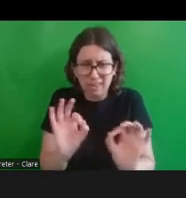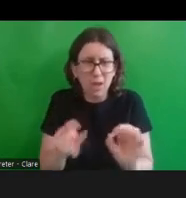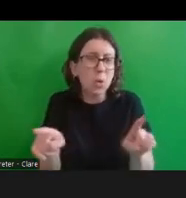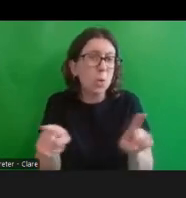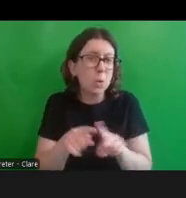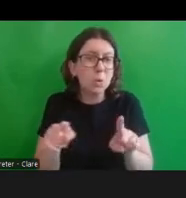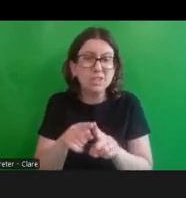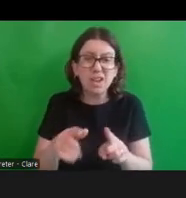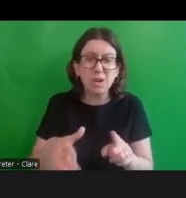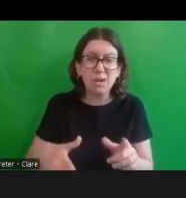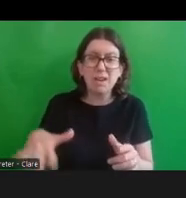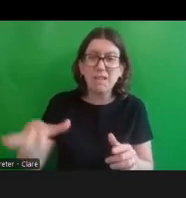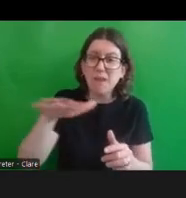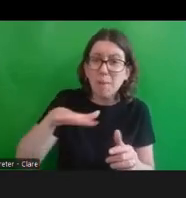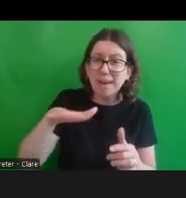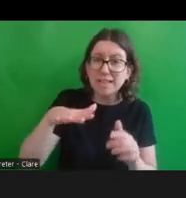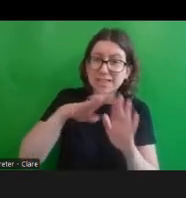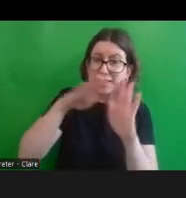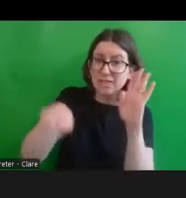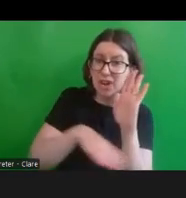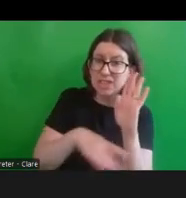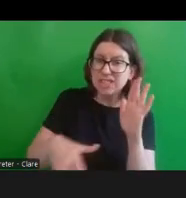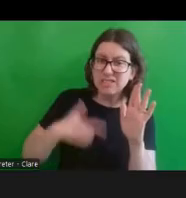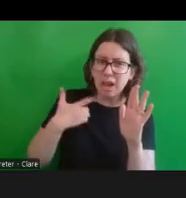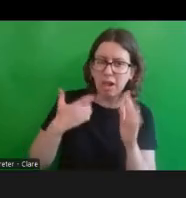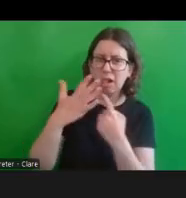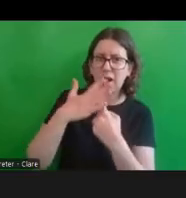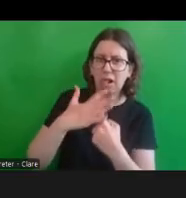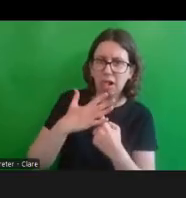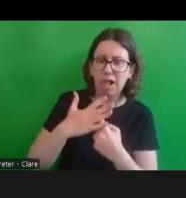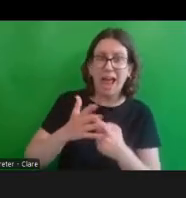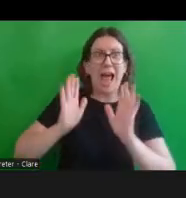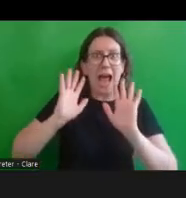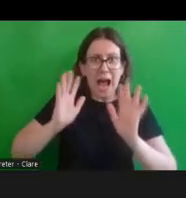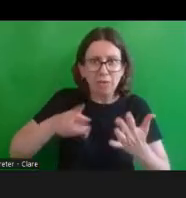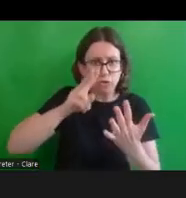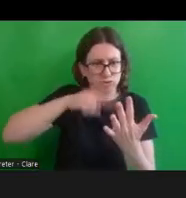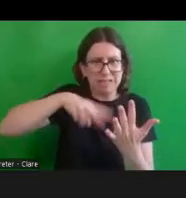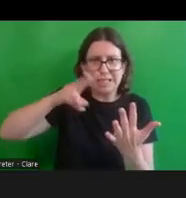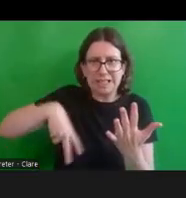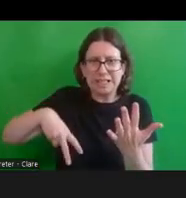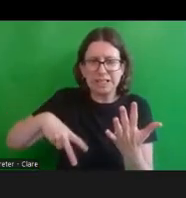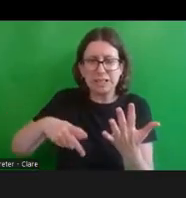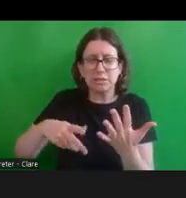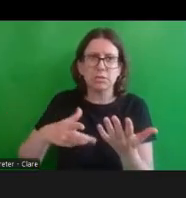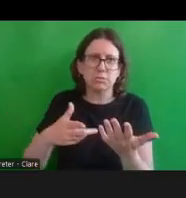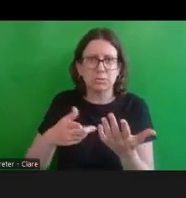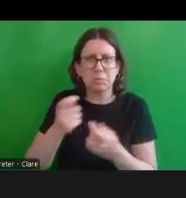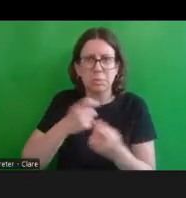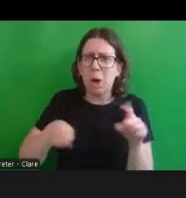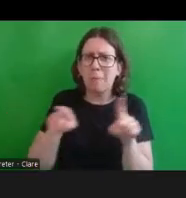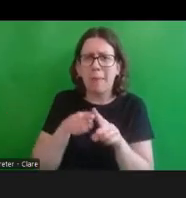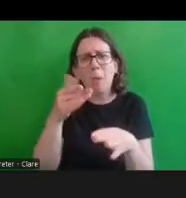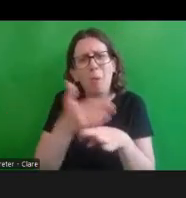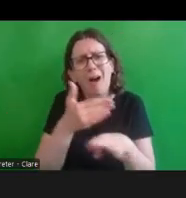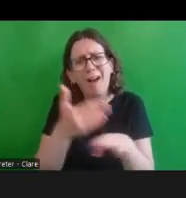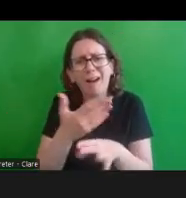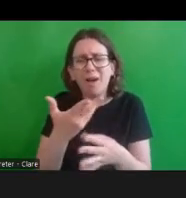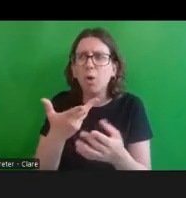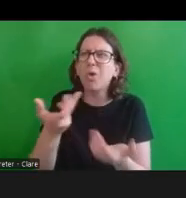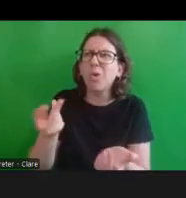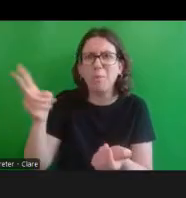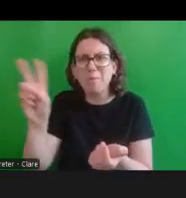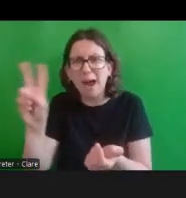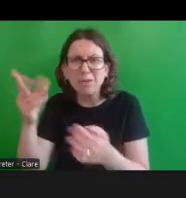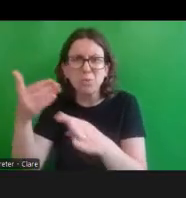reading. It's being increasingly being chorified and seen as work, homework, or parental work.